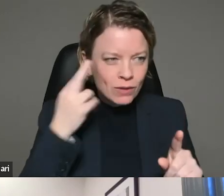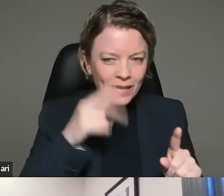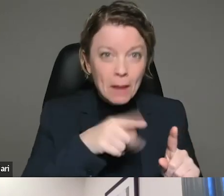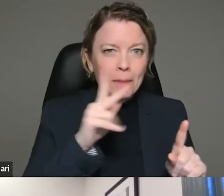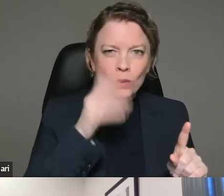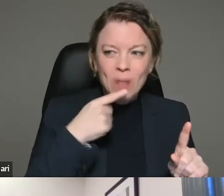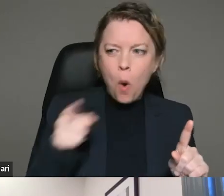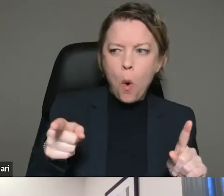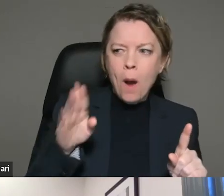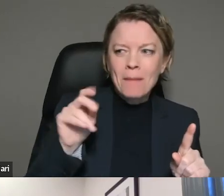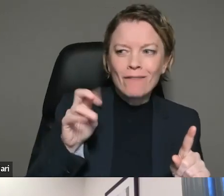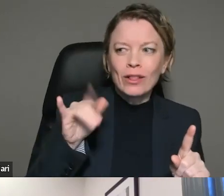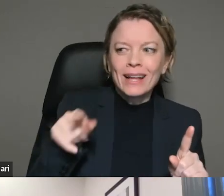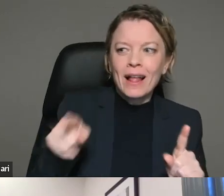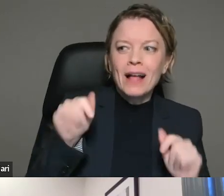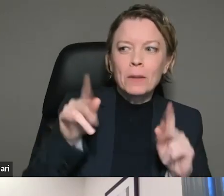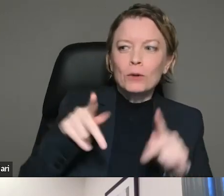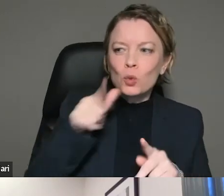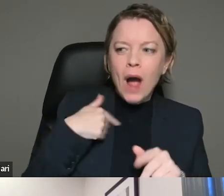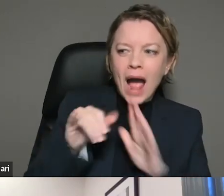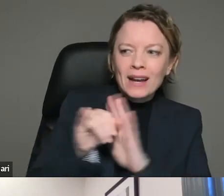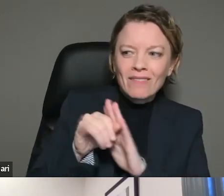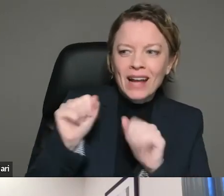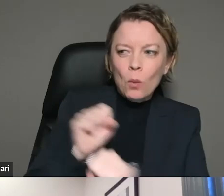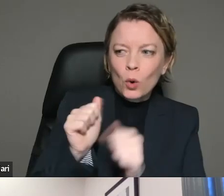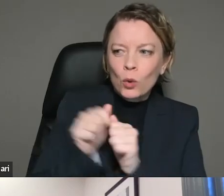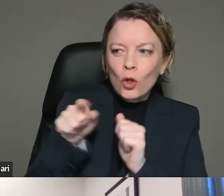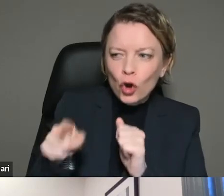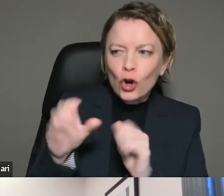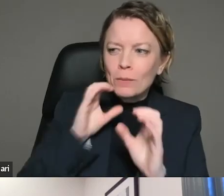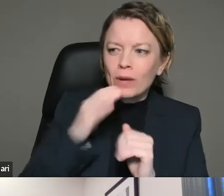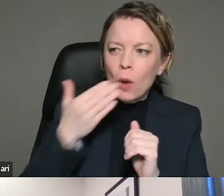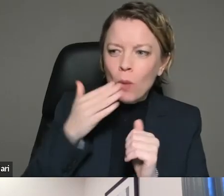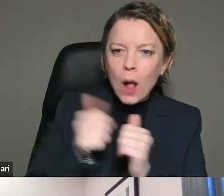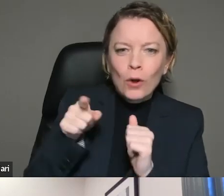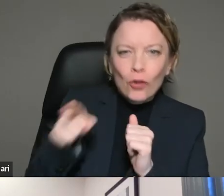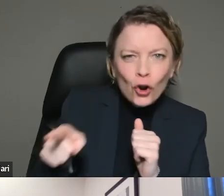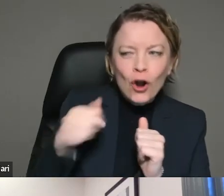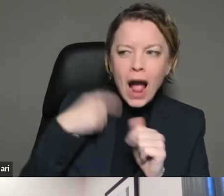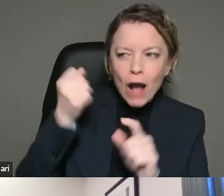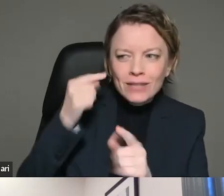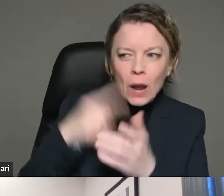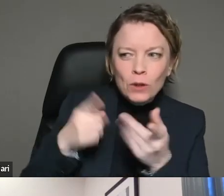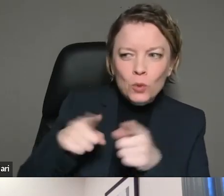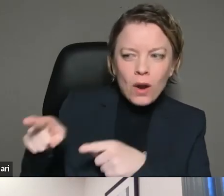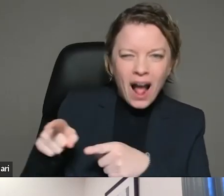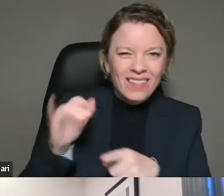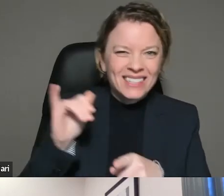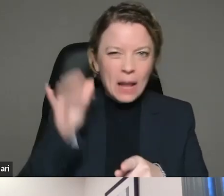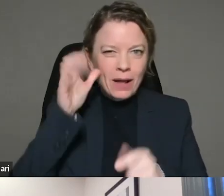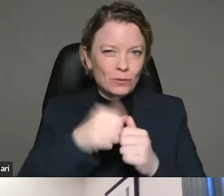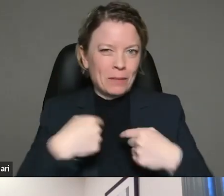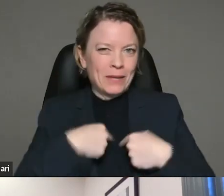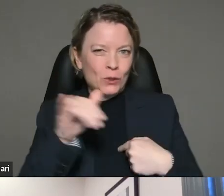really somebody I can really identify and work with, and we can communicate well together, and I understand what's going on there. So I kind of took the time